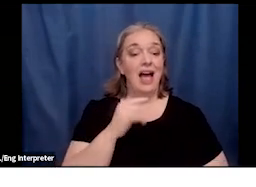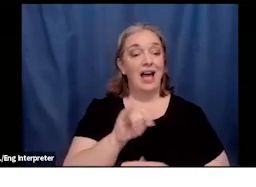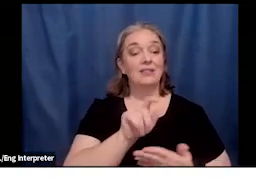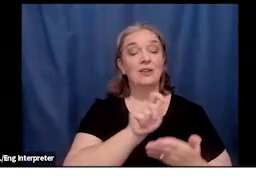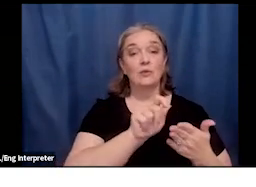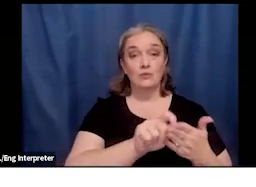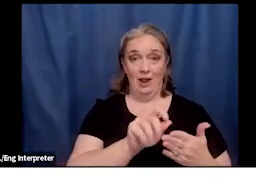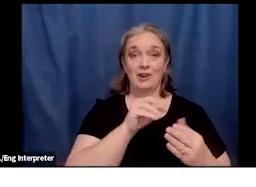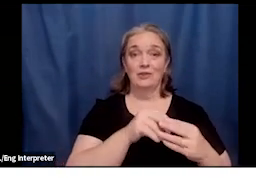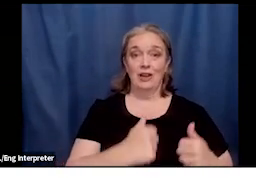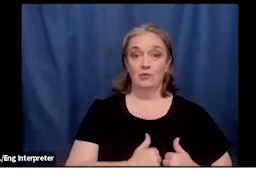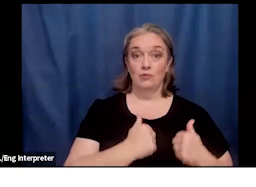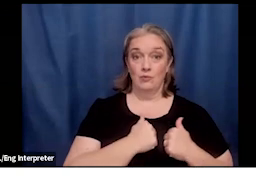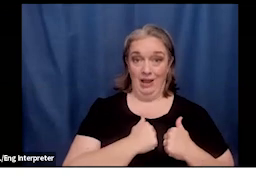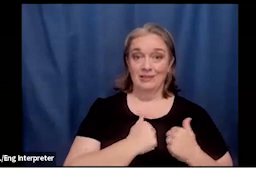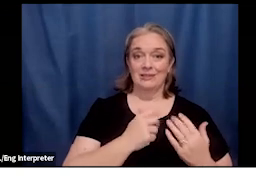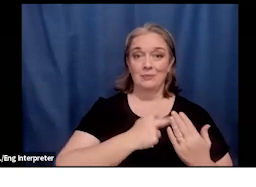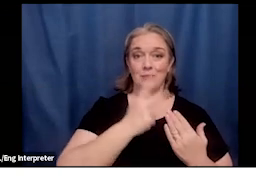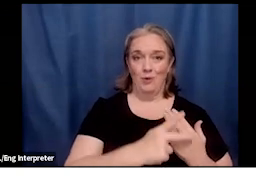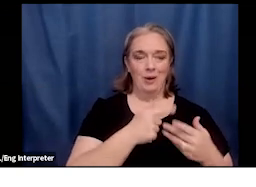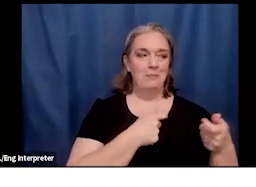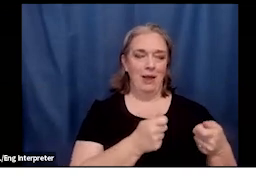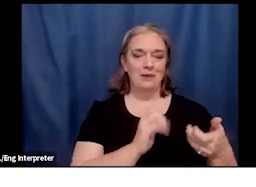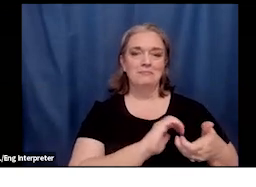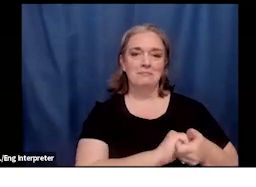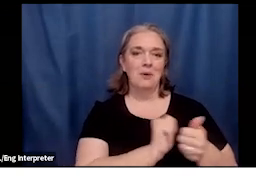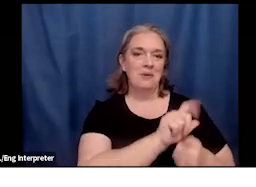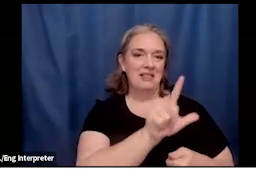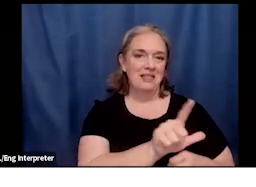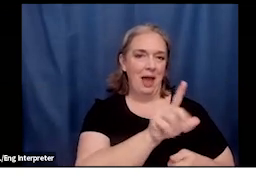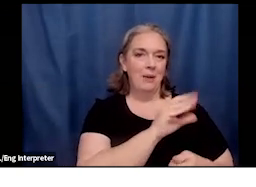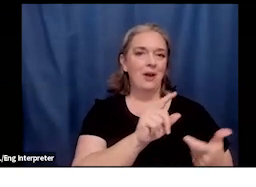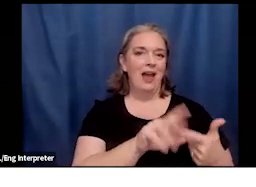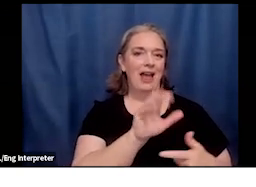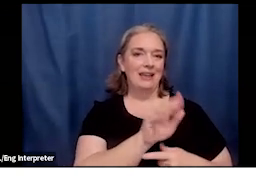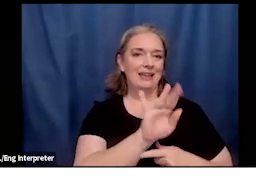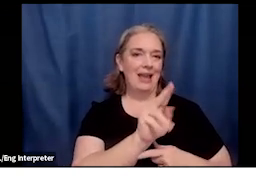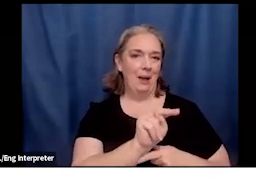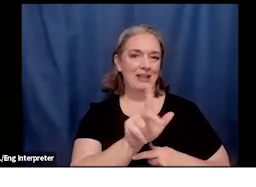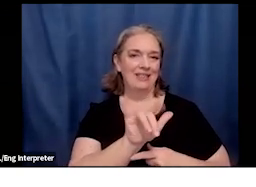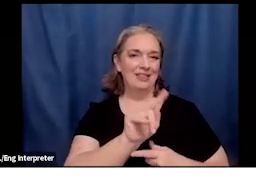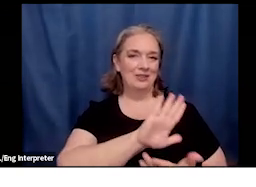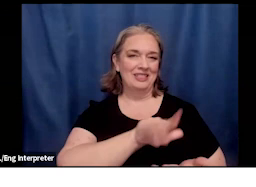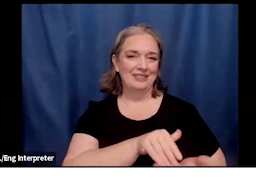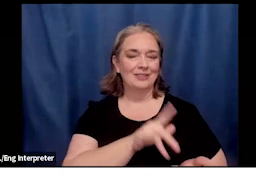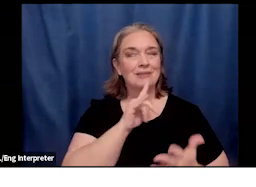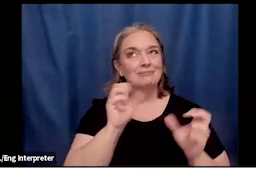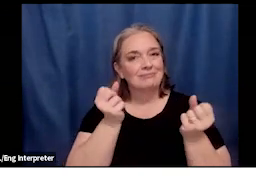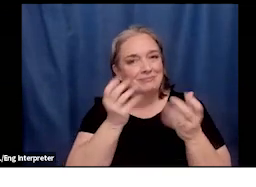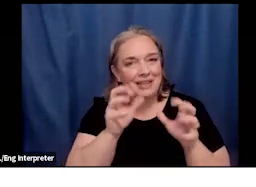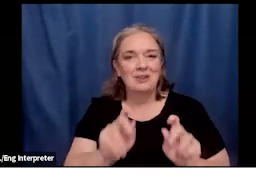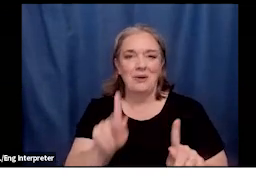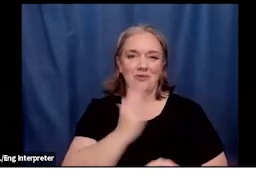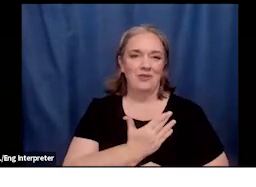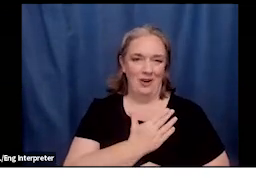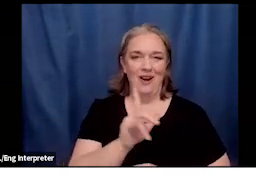Boise Public Library and the Cavern Literary Center. So lots of incredible opportunities for our community, arts community.